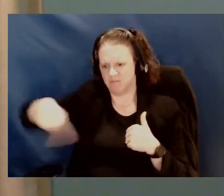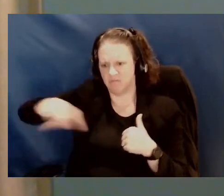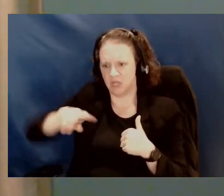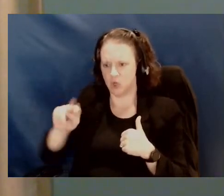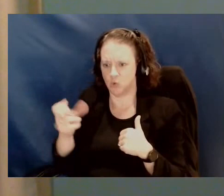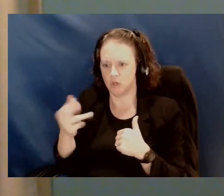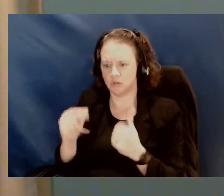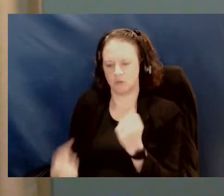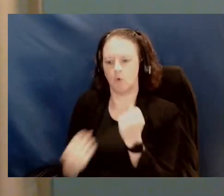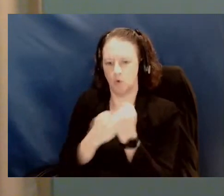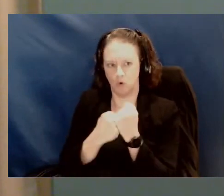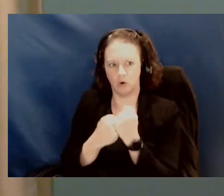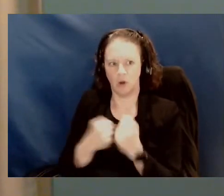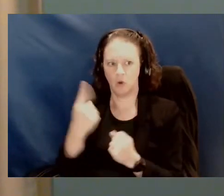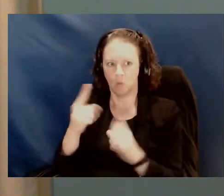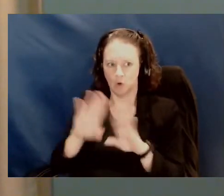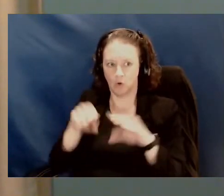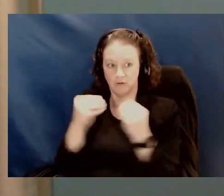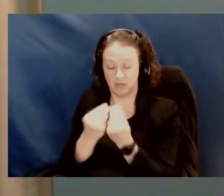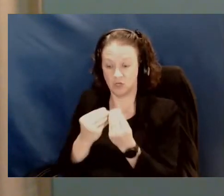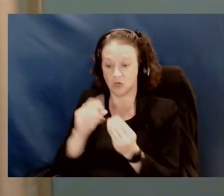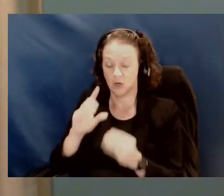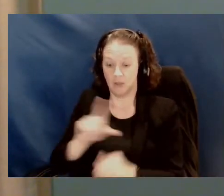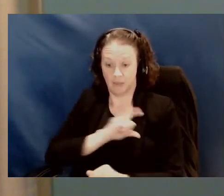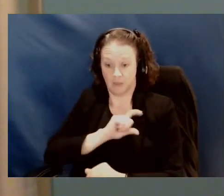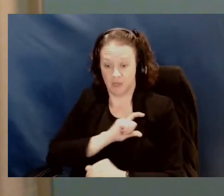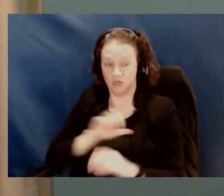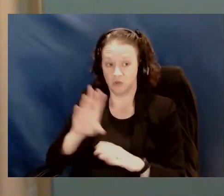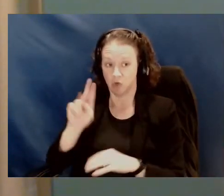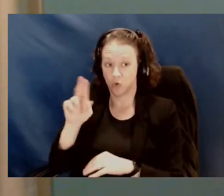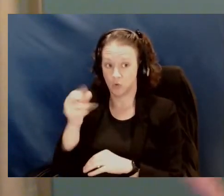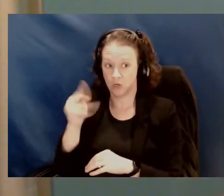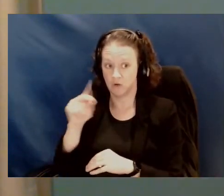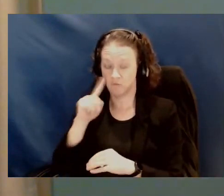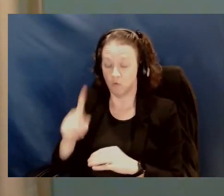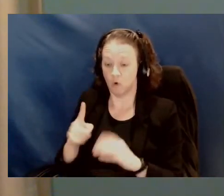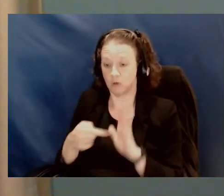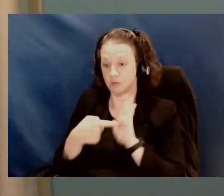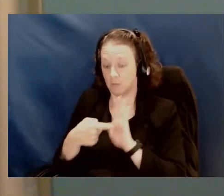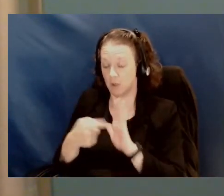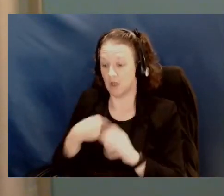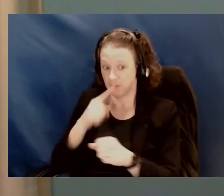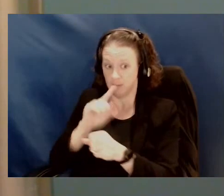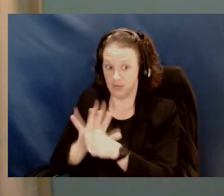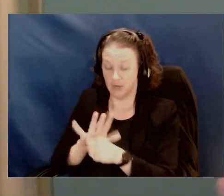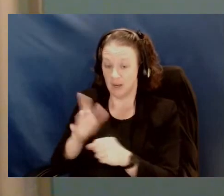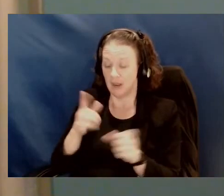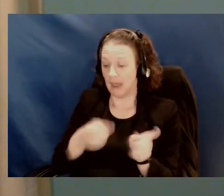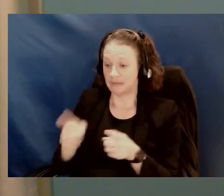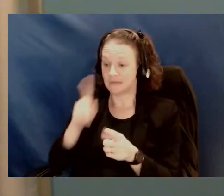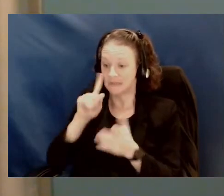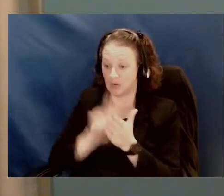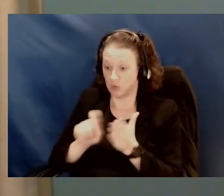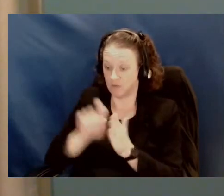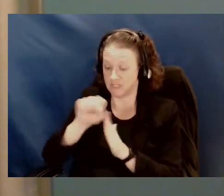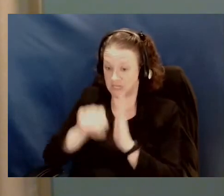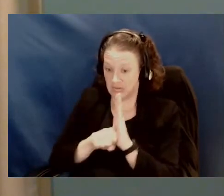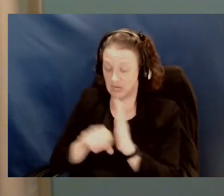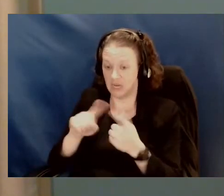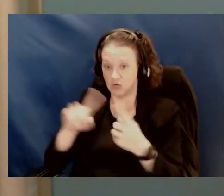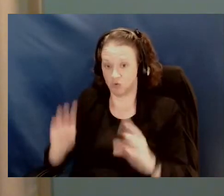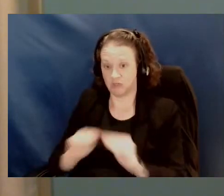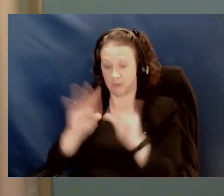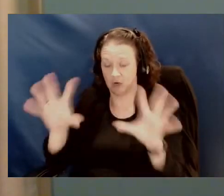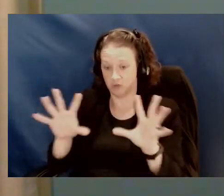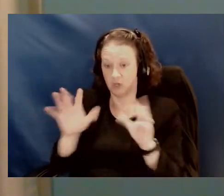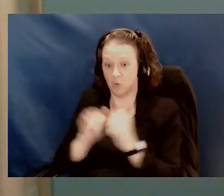organization, the police unions, for example, I have committed as Secretary of State in transparency with public